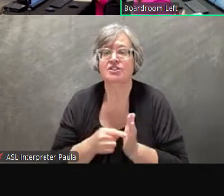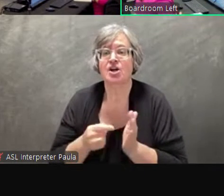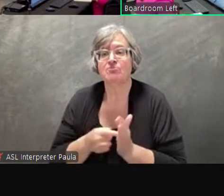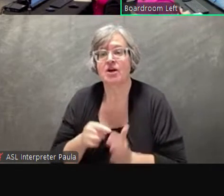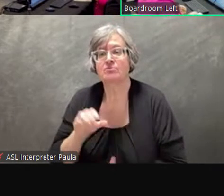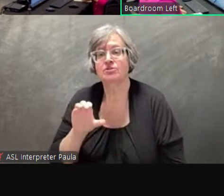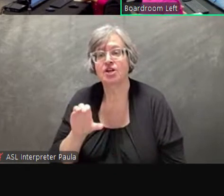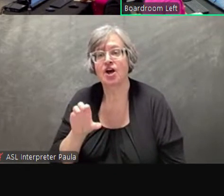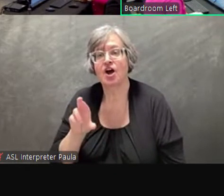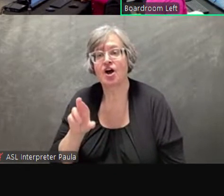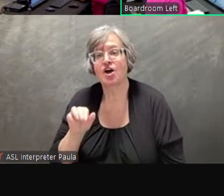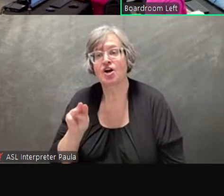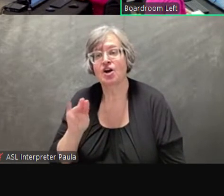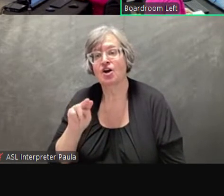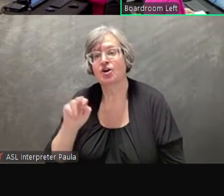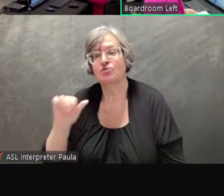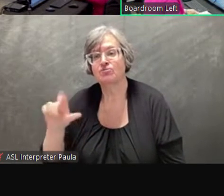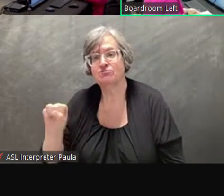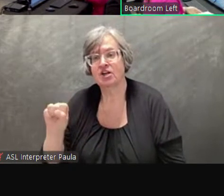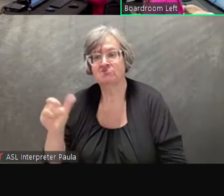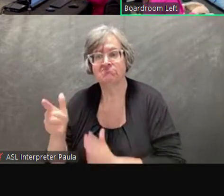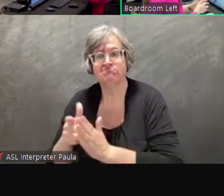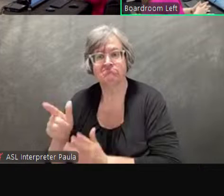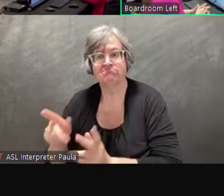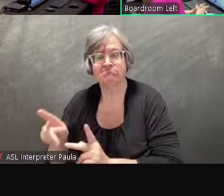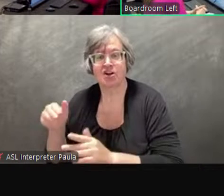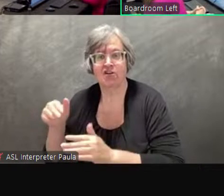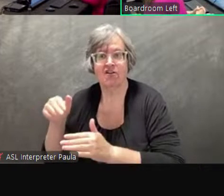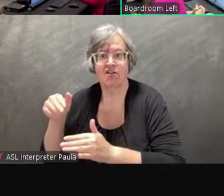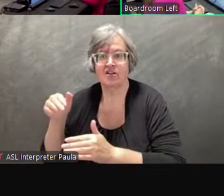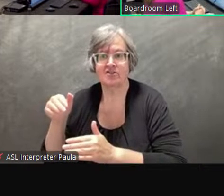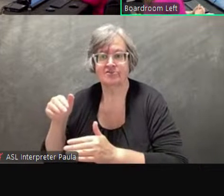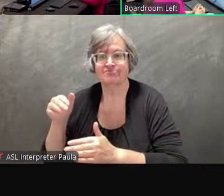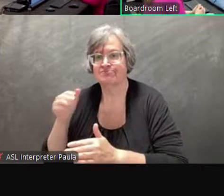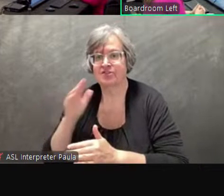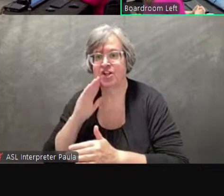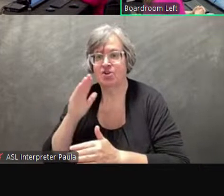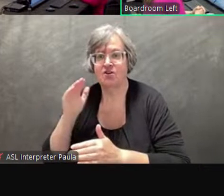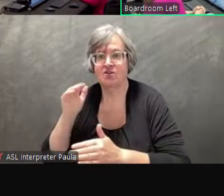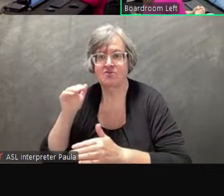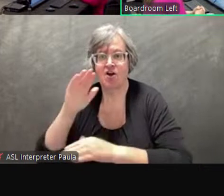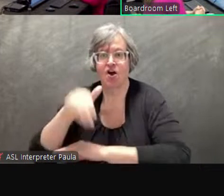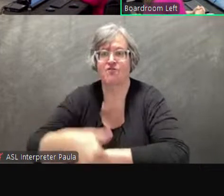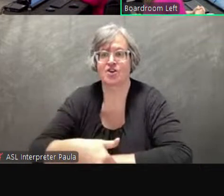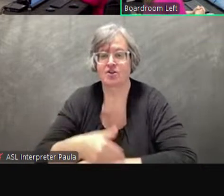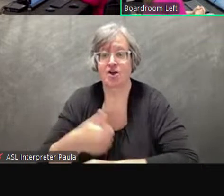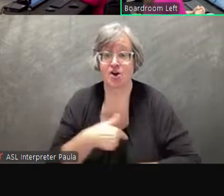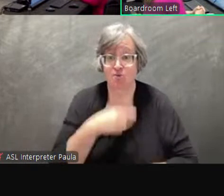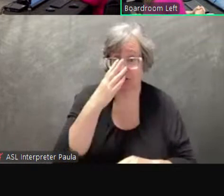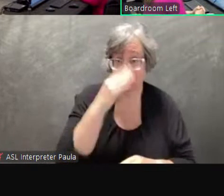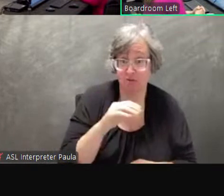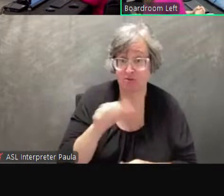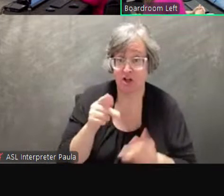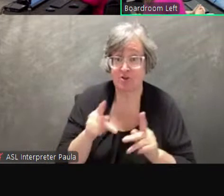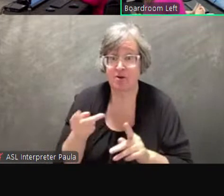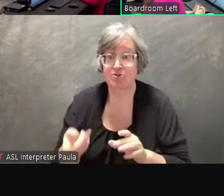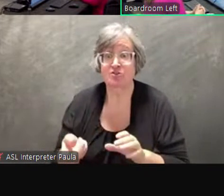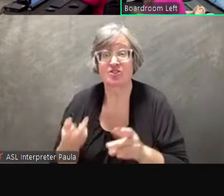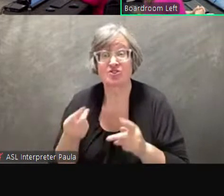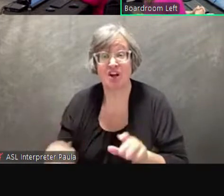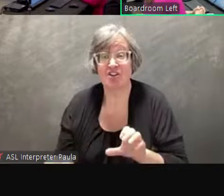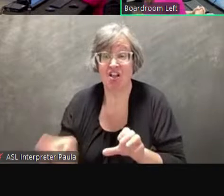out and they do things in the middle of the night, like we're sleeping and other people are trying to get home from that last